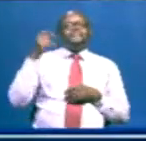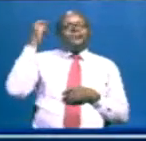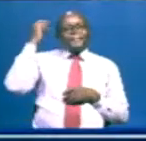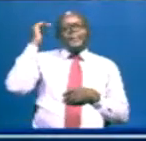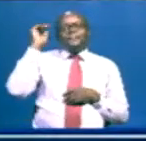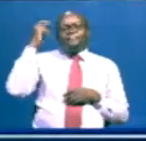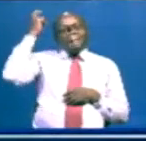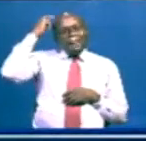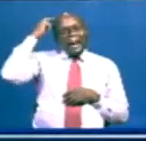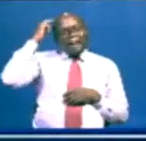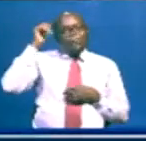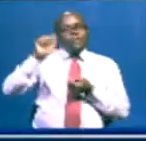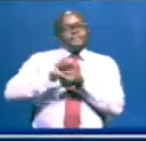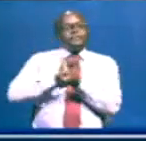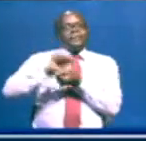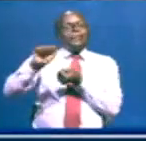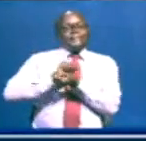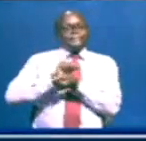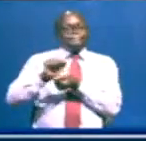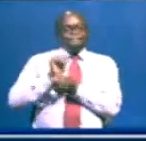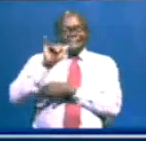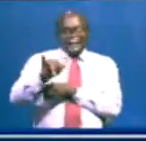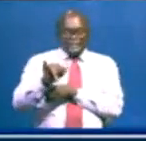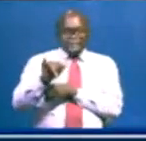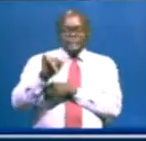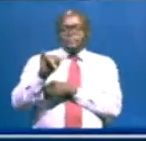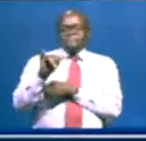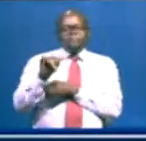damaged. And that is unfortunate.